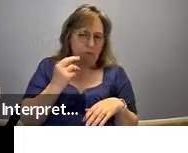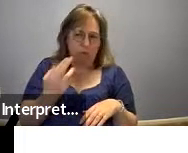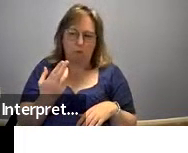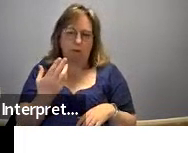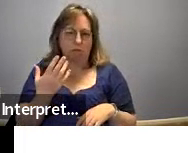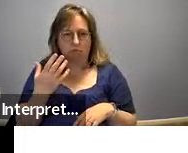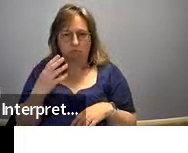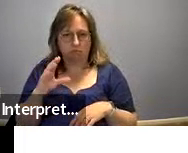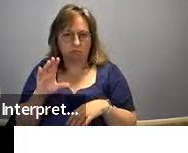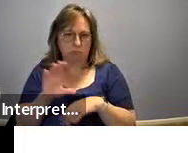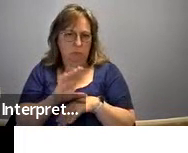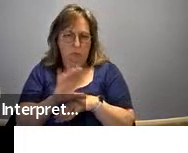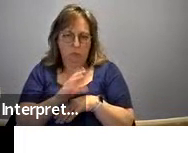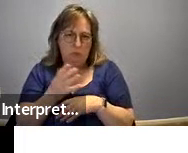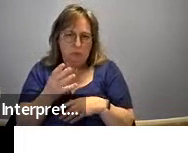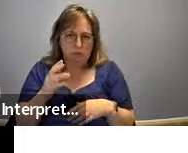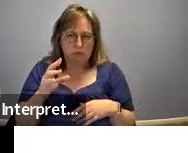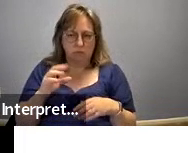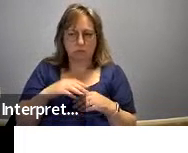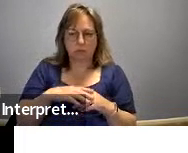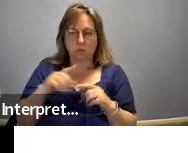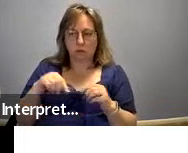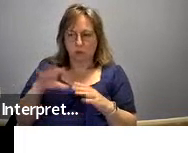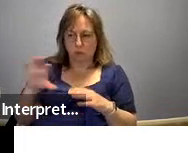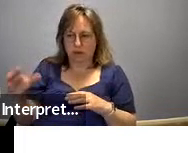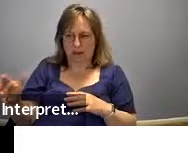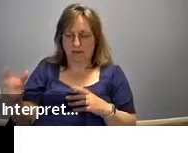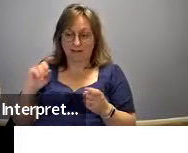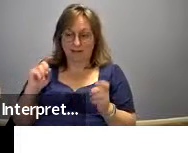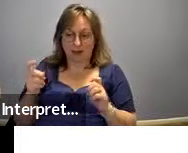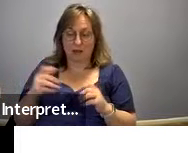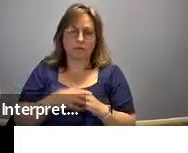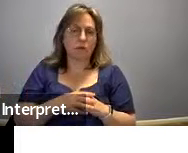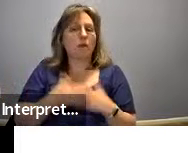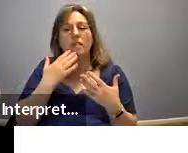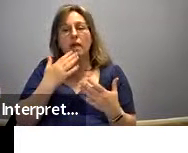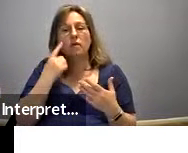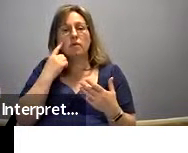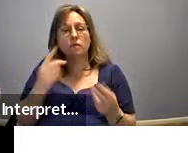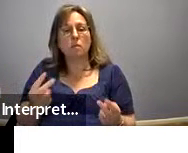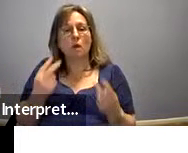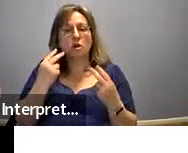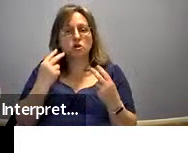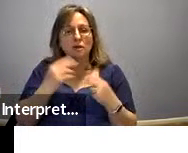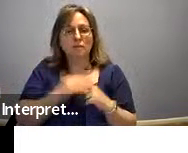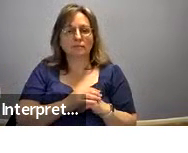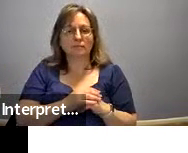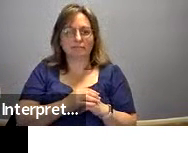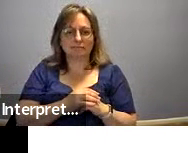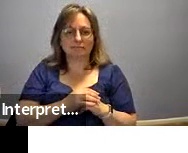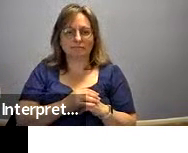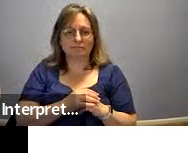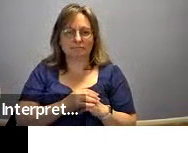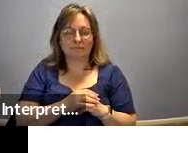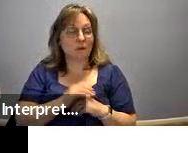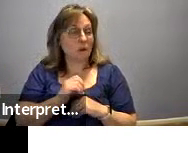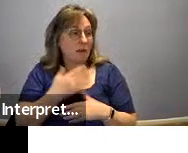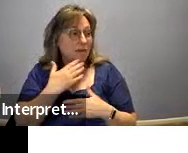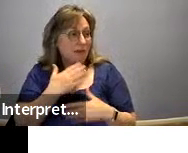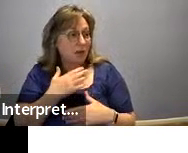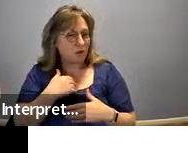Thank you so much for watching, and goodbye. All right, thank you. We can move to the next